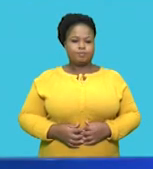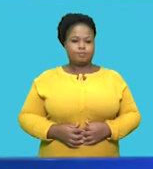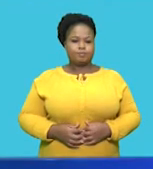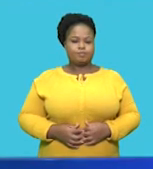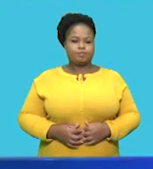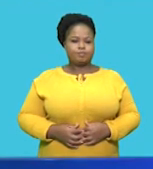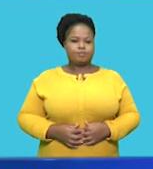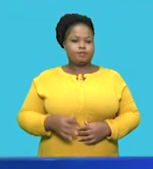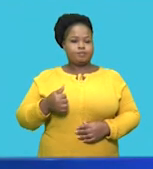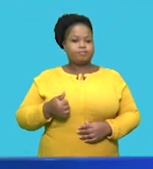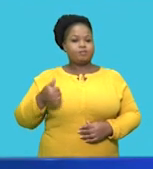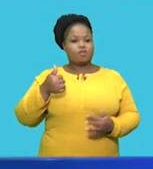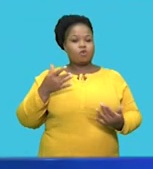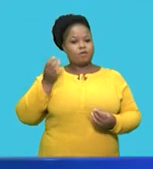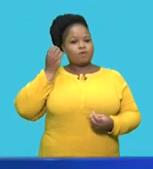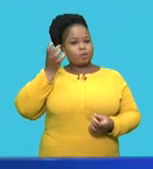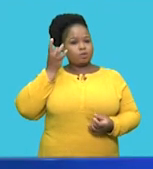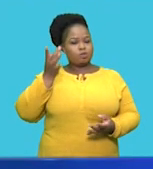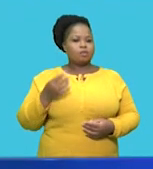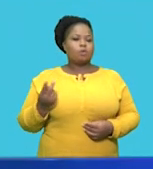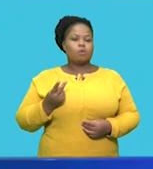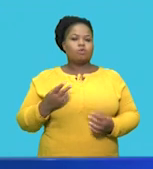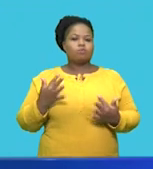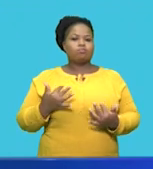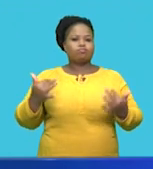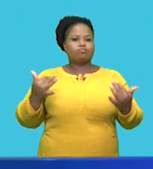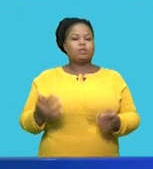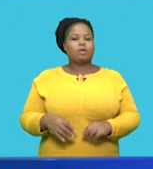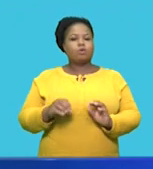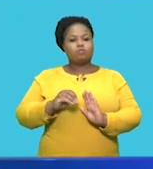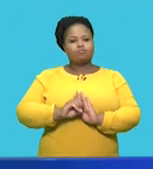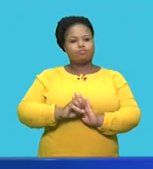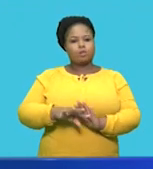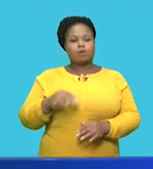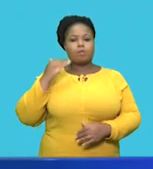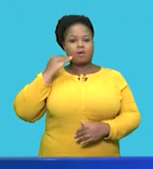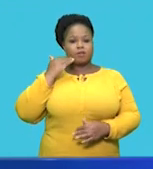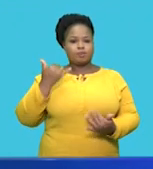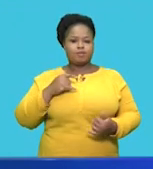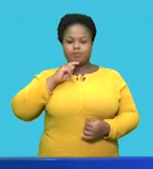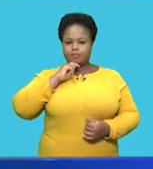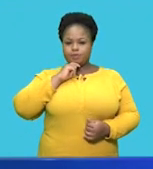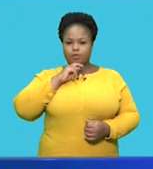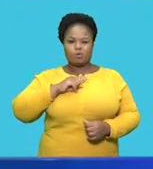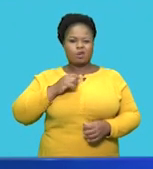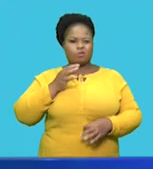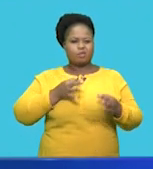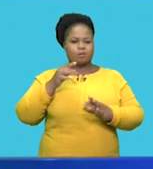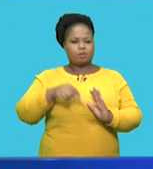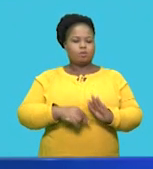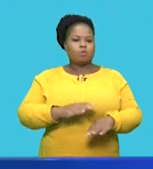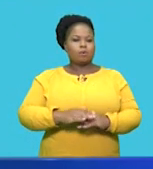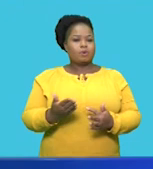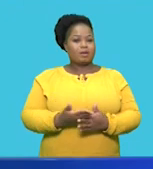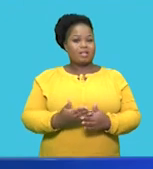Iziko loMlawuli woLwazi eMzantsi Afrika libambe indibano noonondaba eBraamfontein kwangoko namhlanje ukwabelana noluntu ngeziphumo